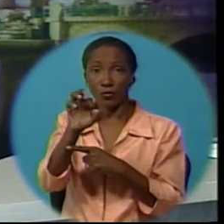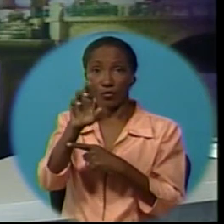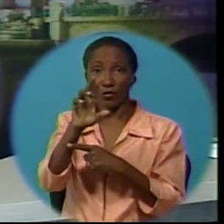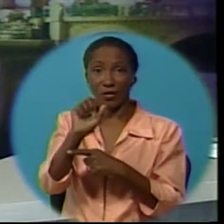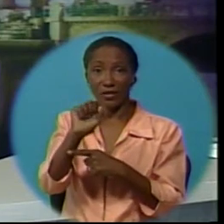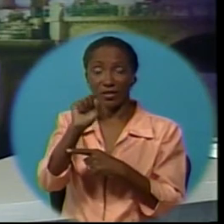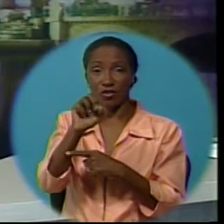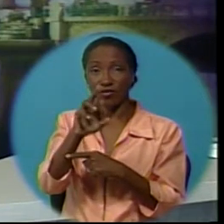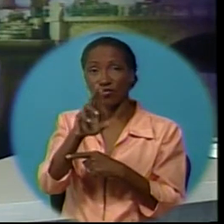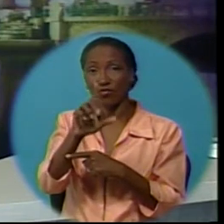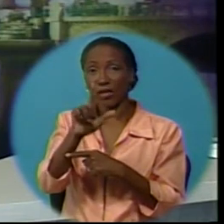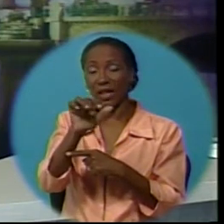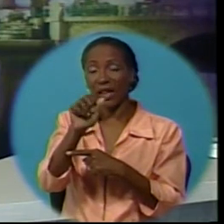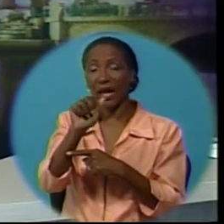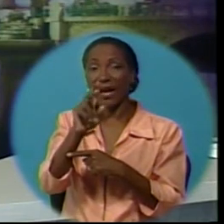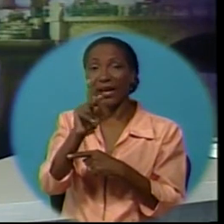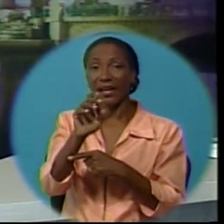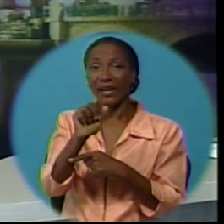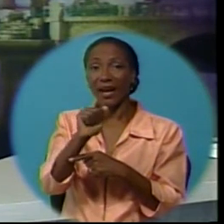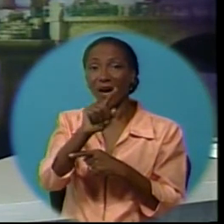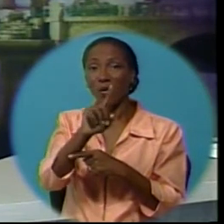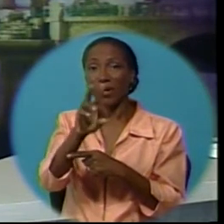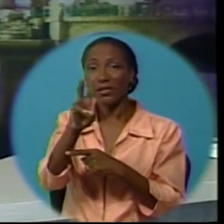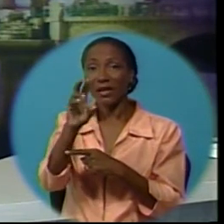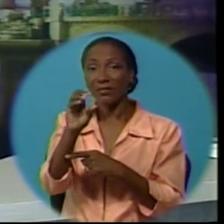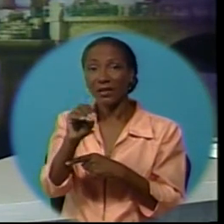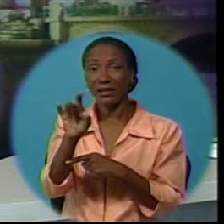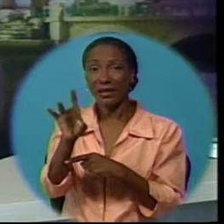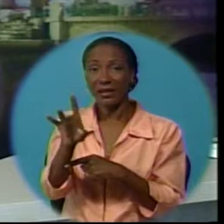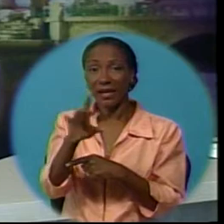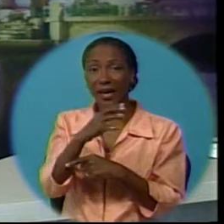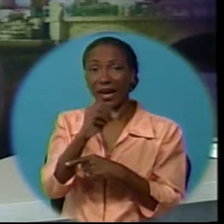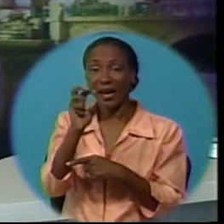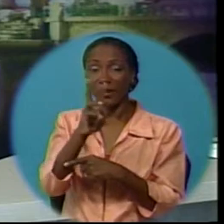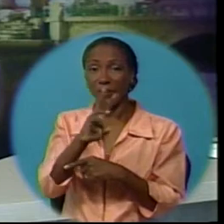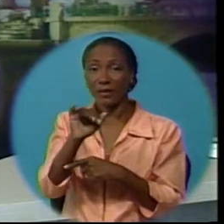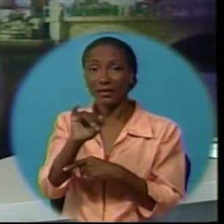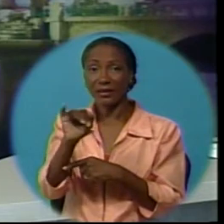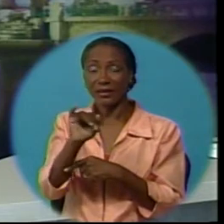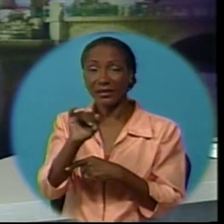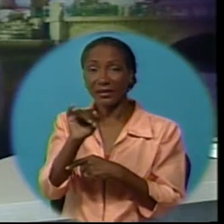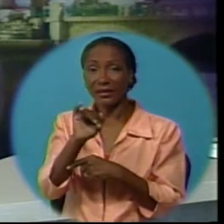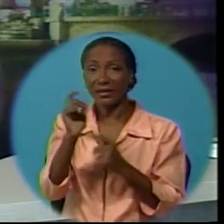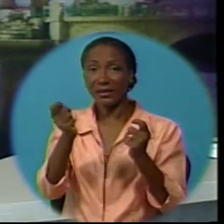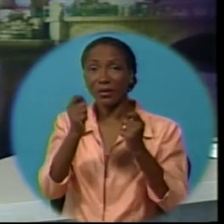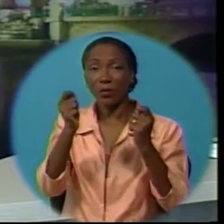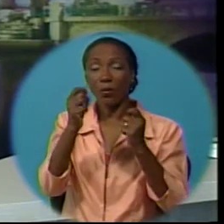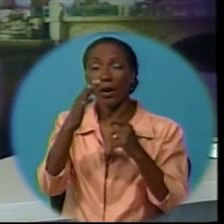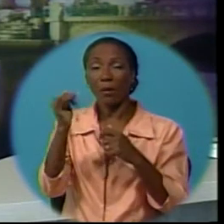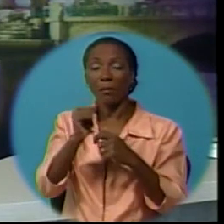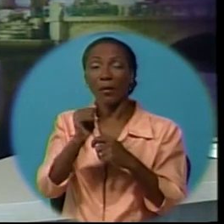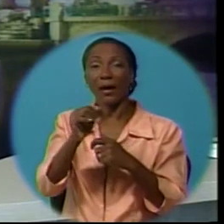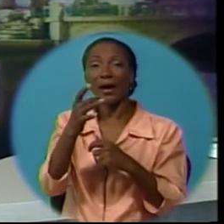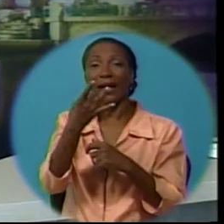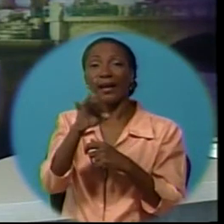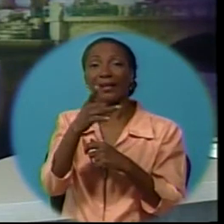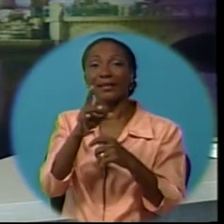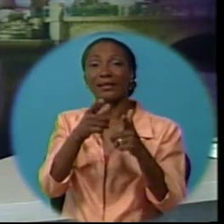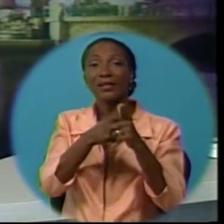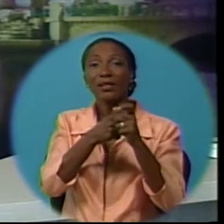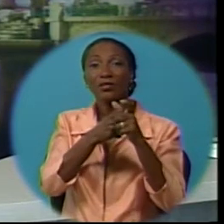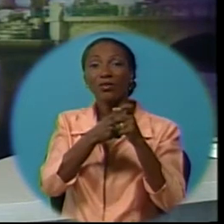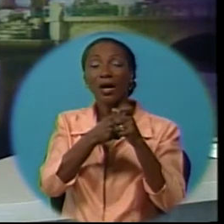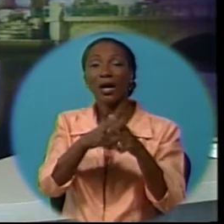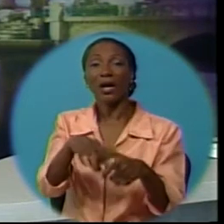170 for 8 for the Windies women to win by 18 runs under the DL method. Afi Fletcher took 2 for 25 and